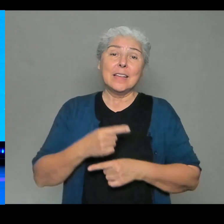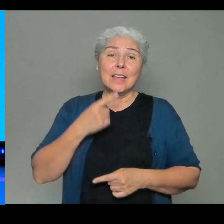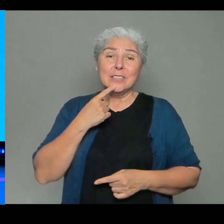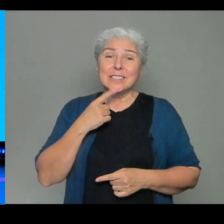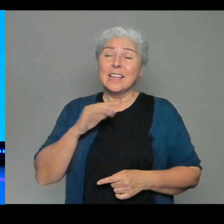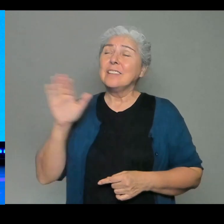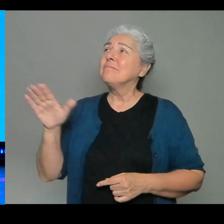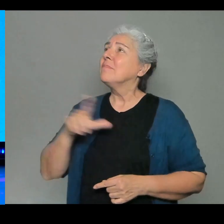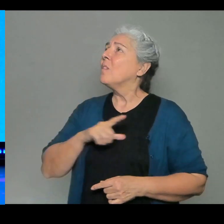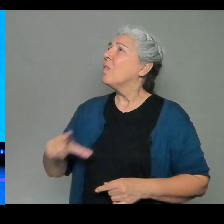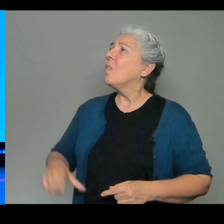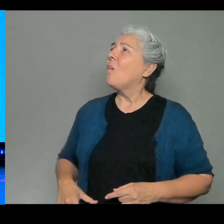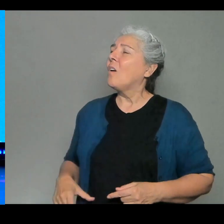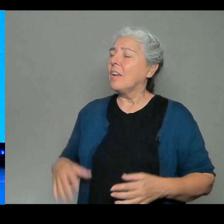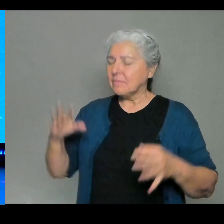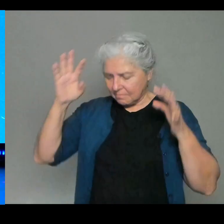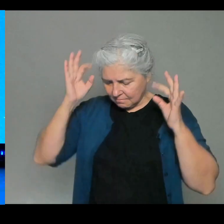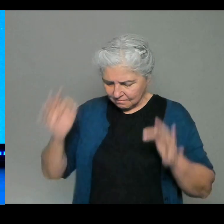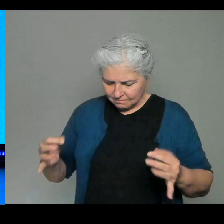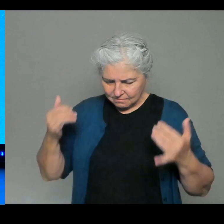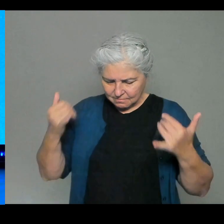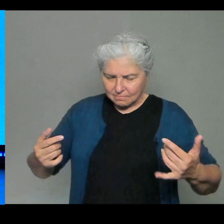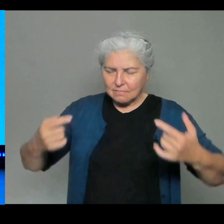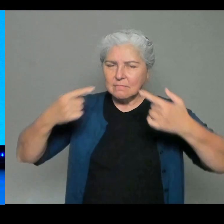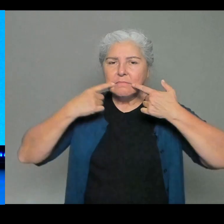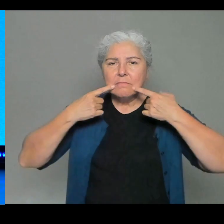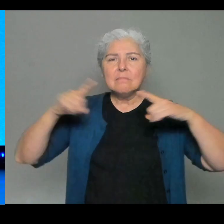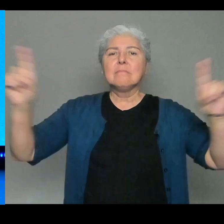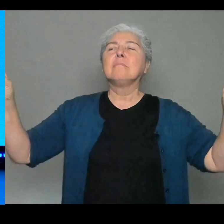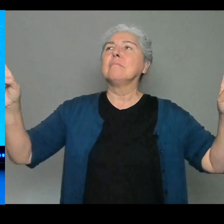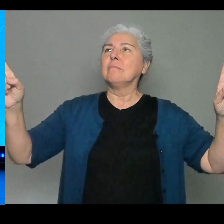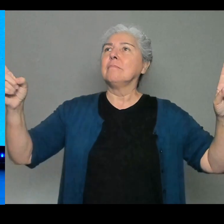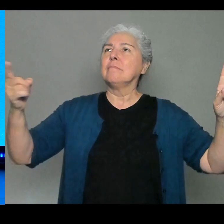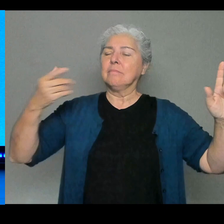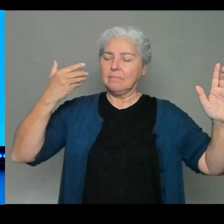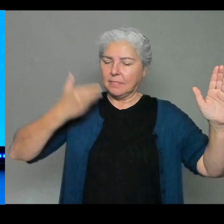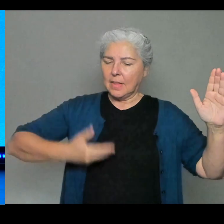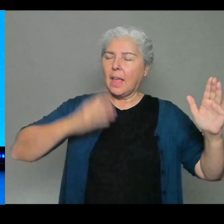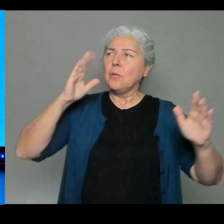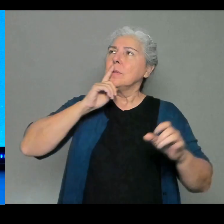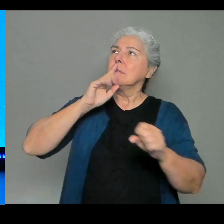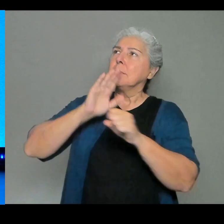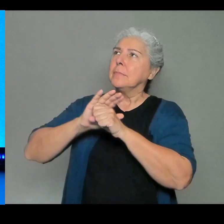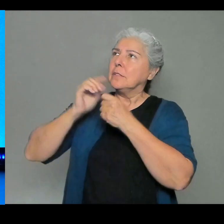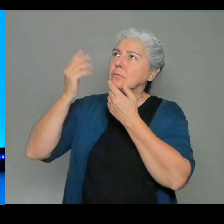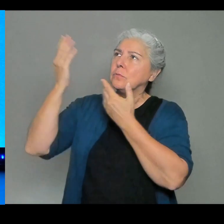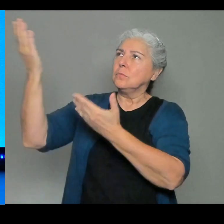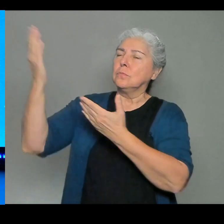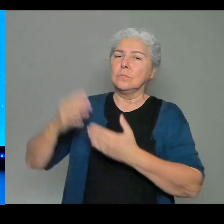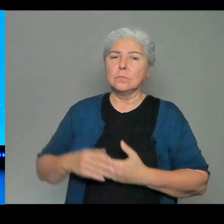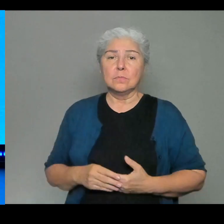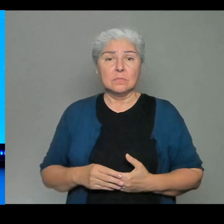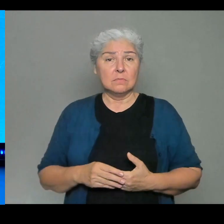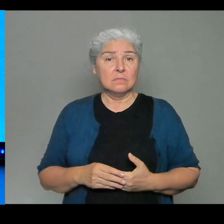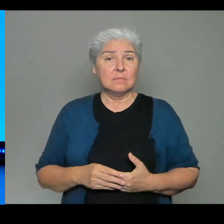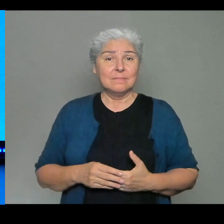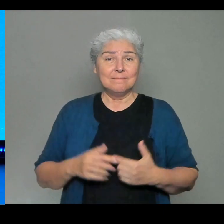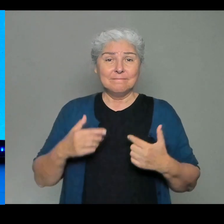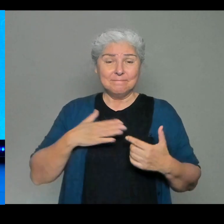And this may be the day that you say, Lord, I want to make a public declaration of my commitment to